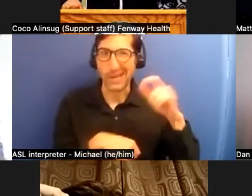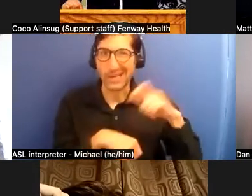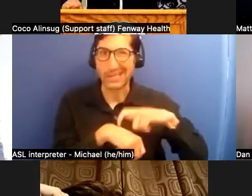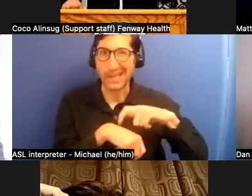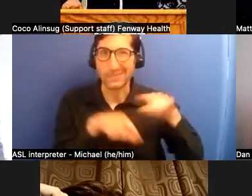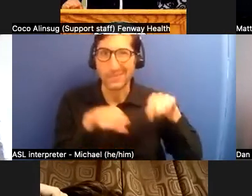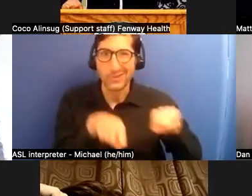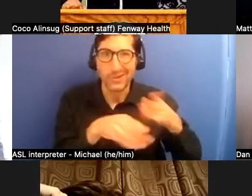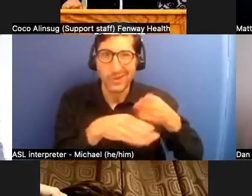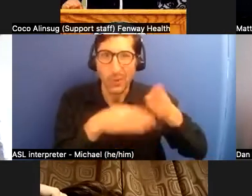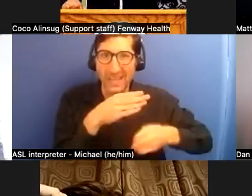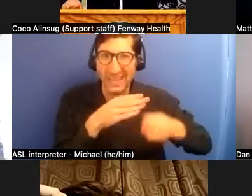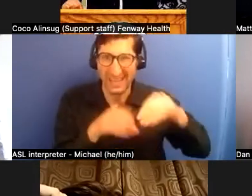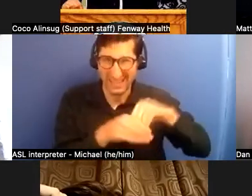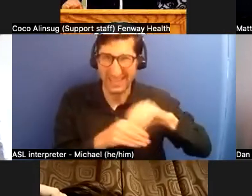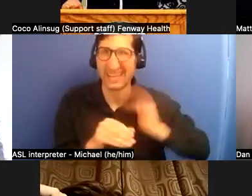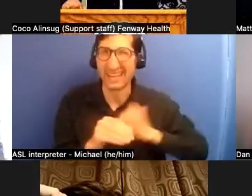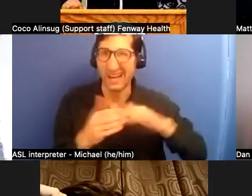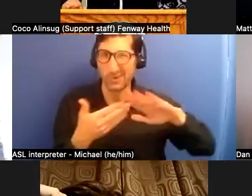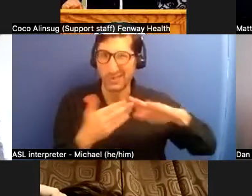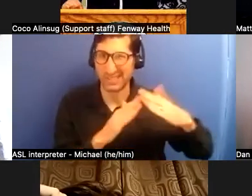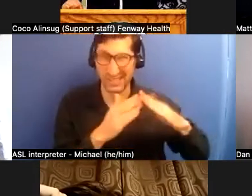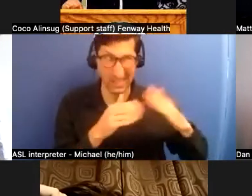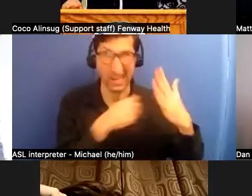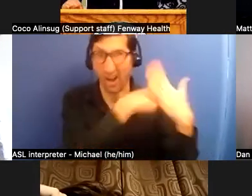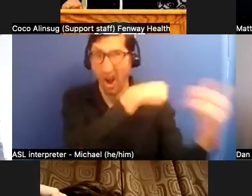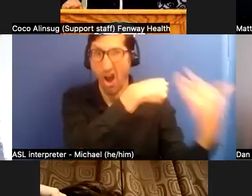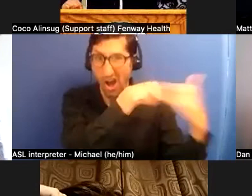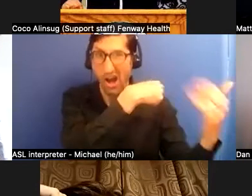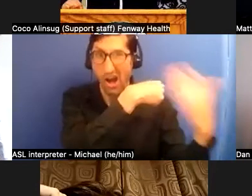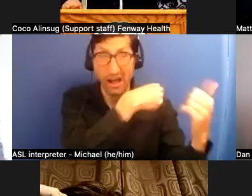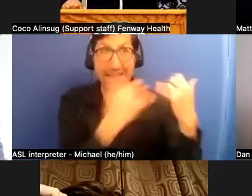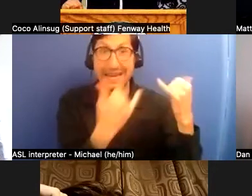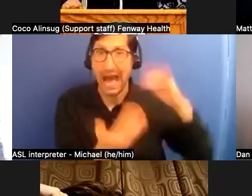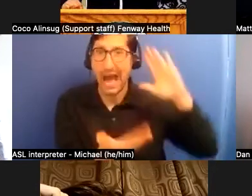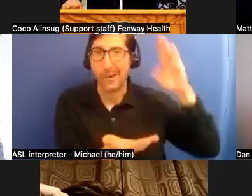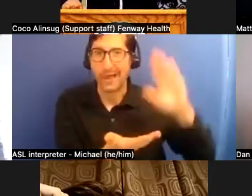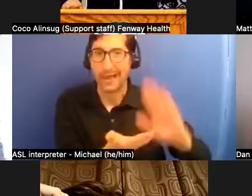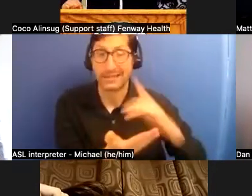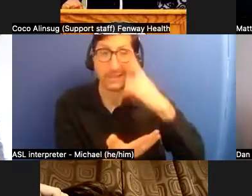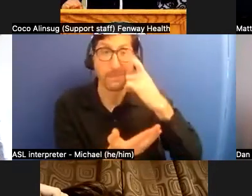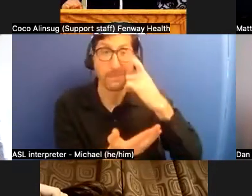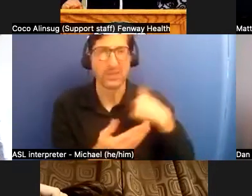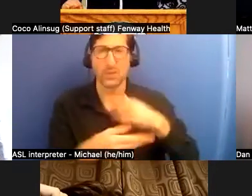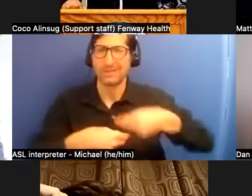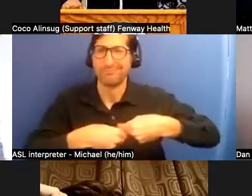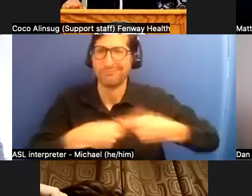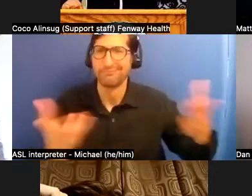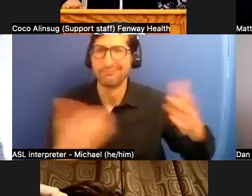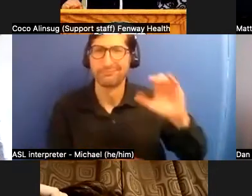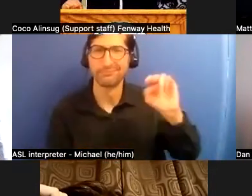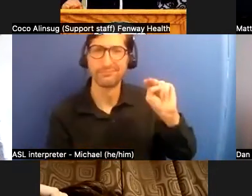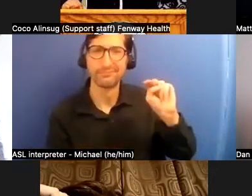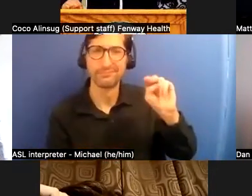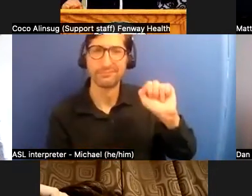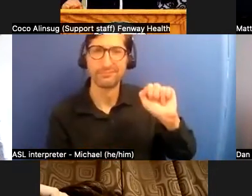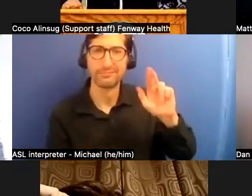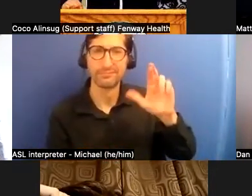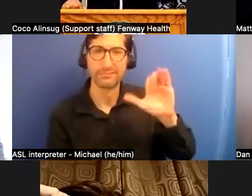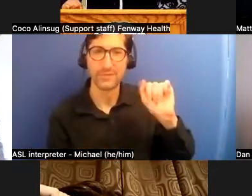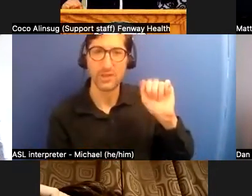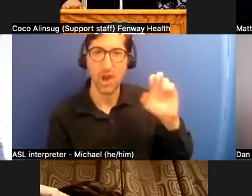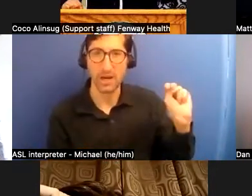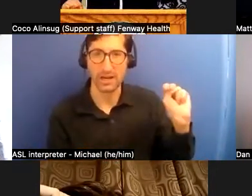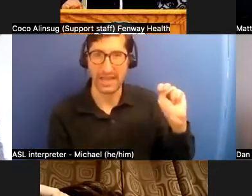city. And now it's a lot less, I think, thanks to Narcan being distributed around the community. And so that's been really good for